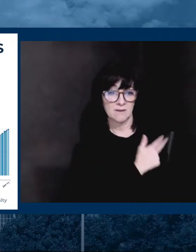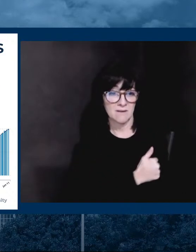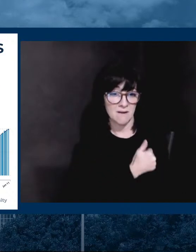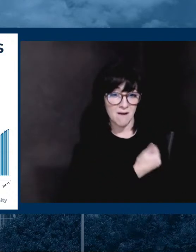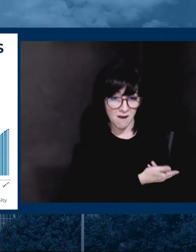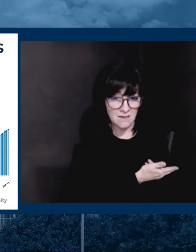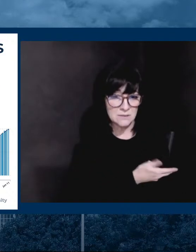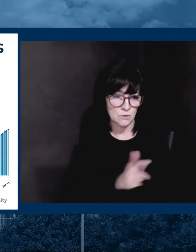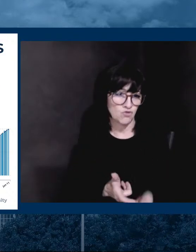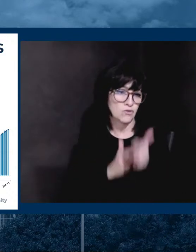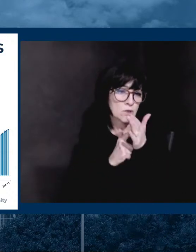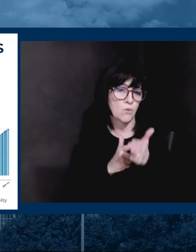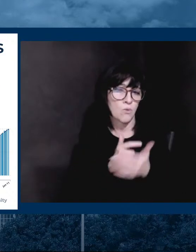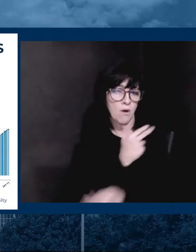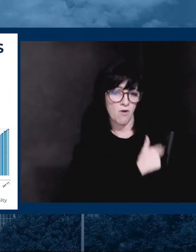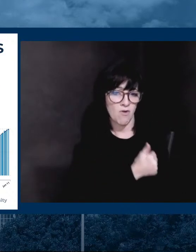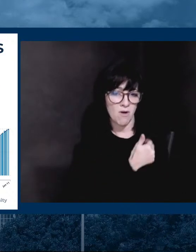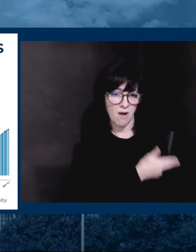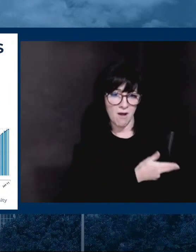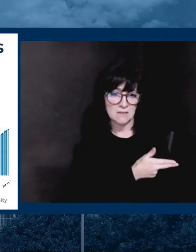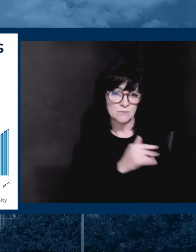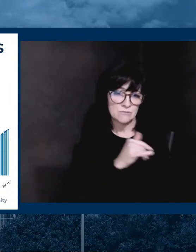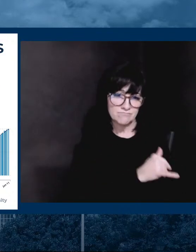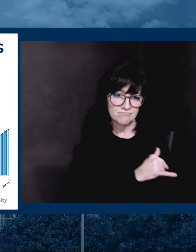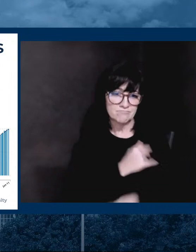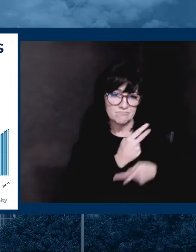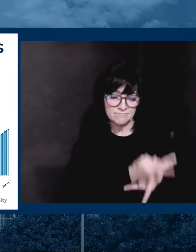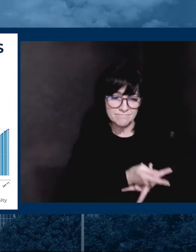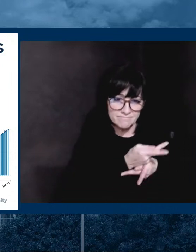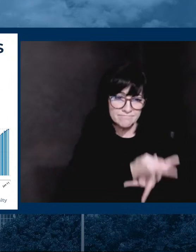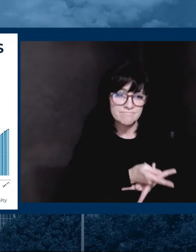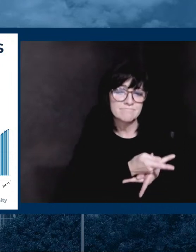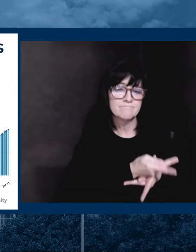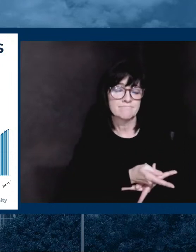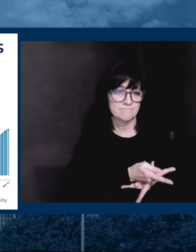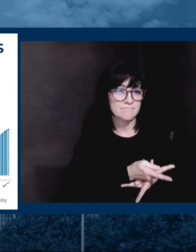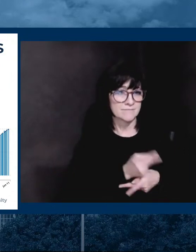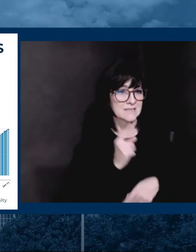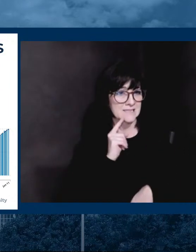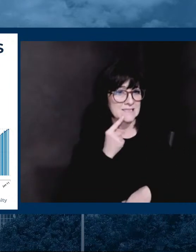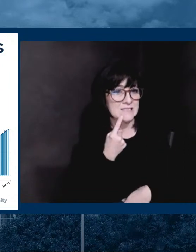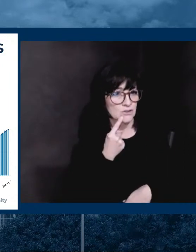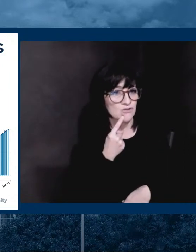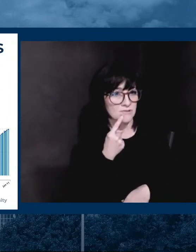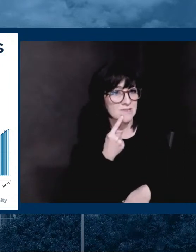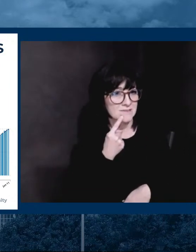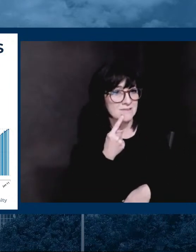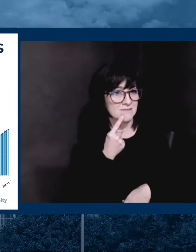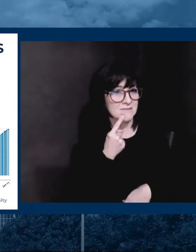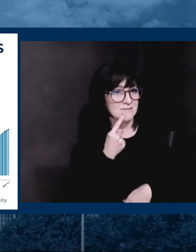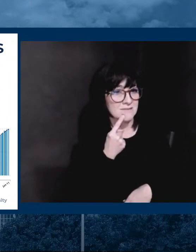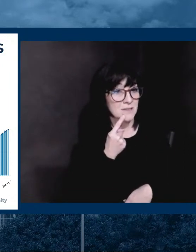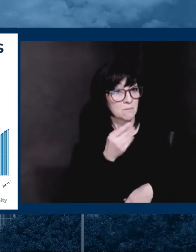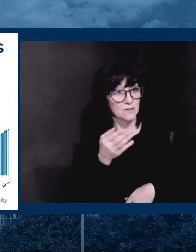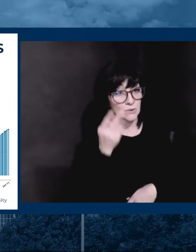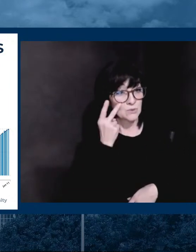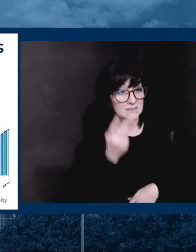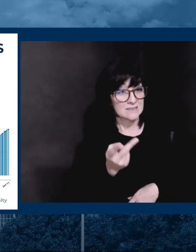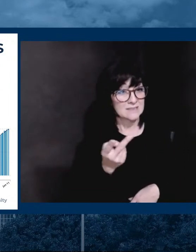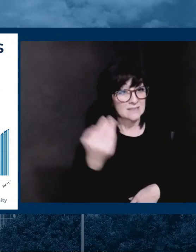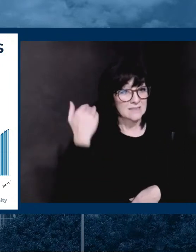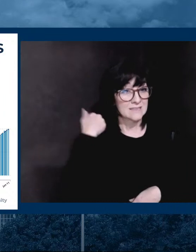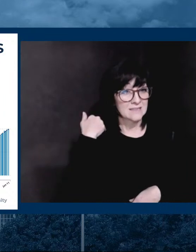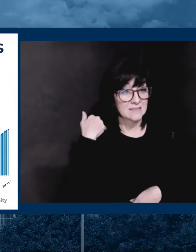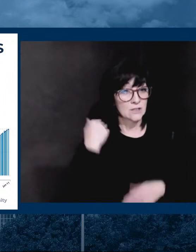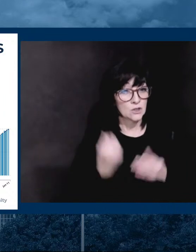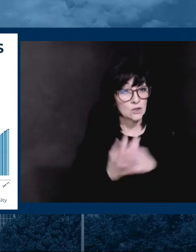reports from the hospital administrators this week. But you can see the run up there in the spring from